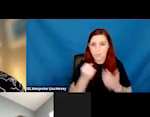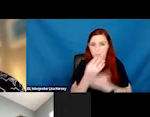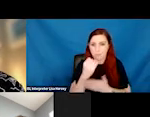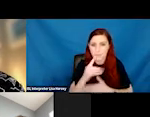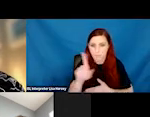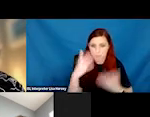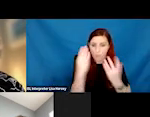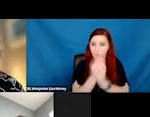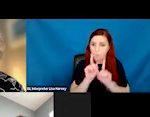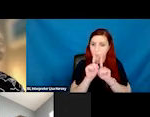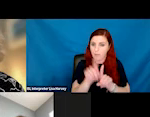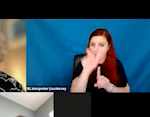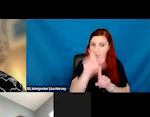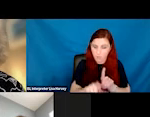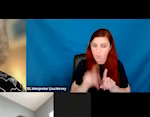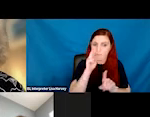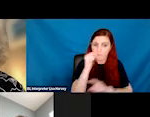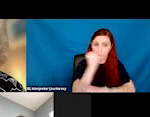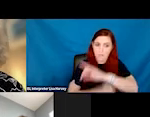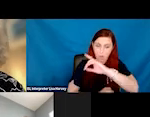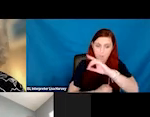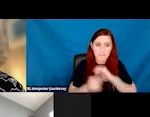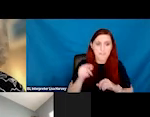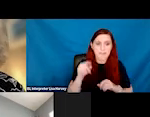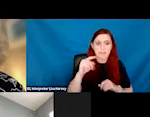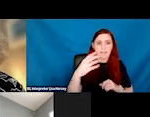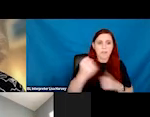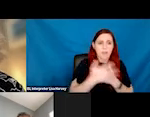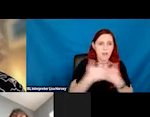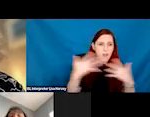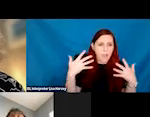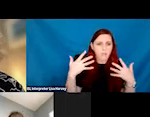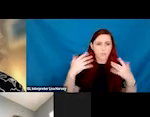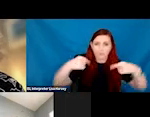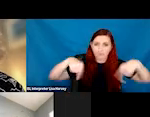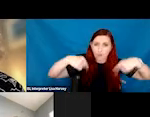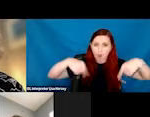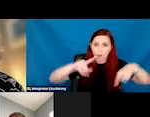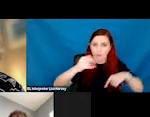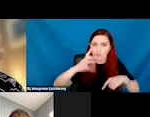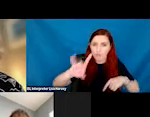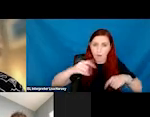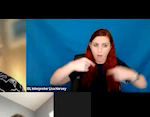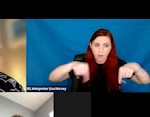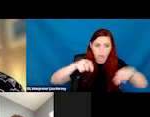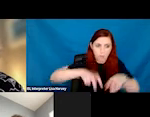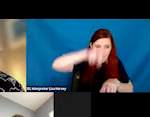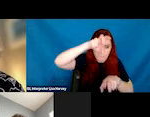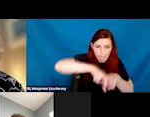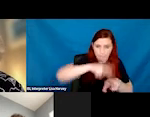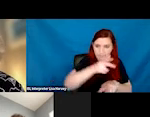with somebody who was visually impaired, and there was a large truck parked on top of the pavement